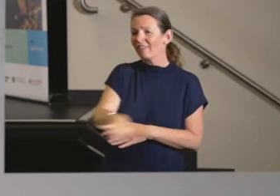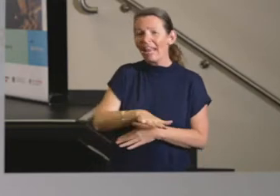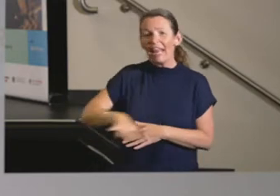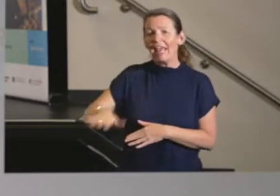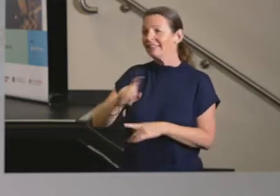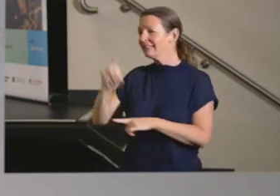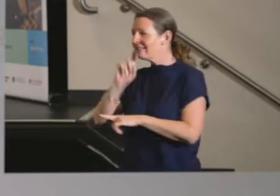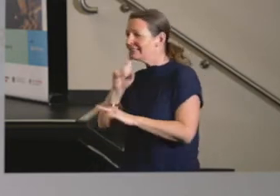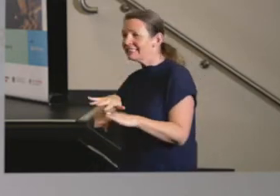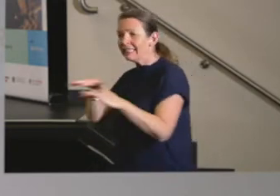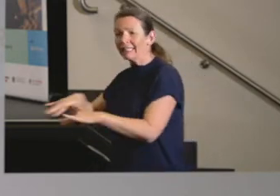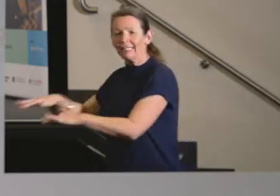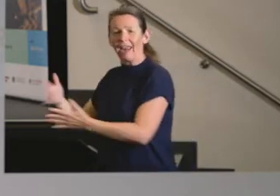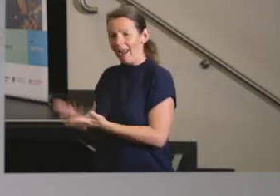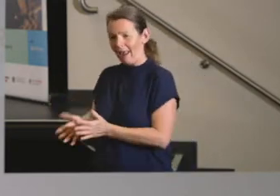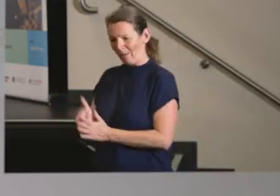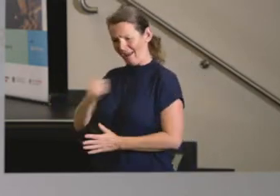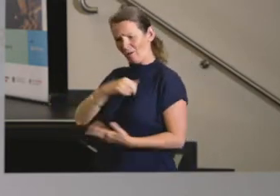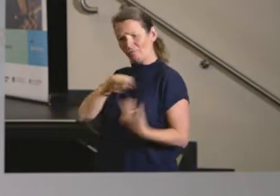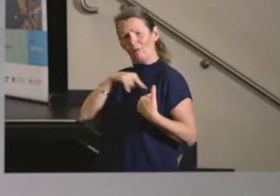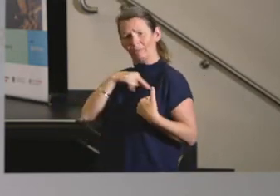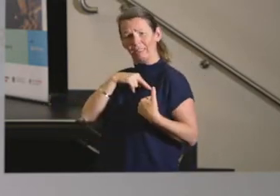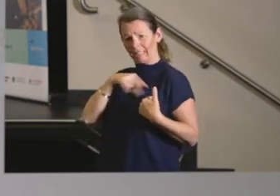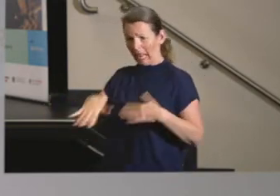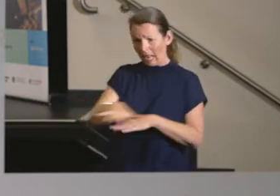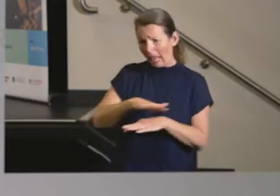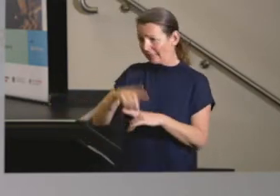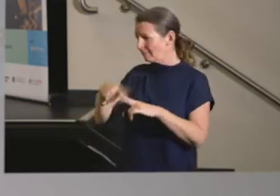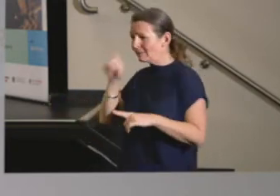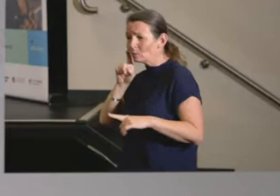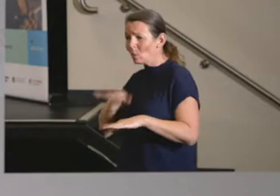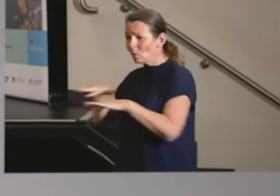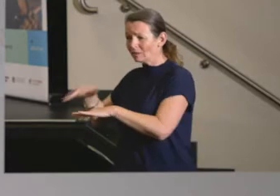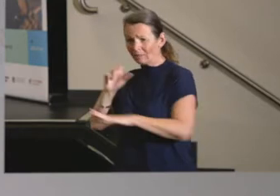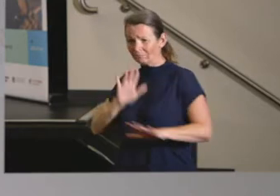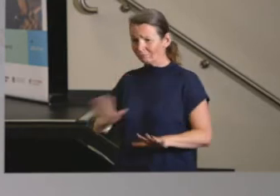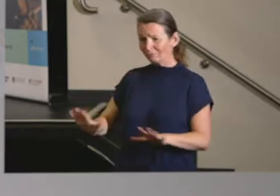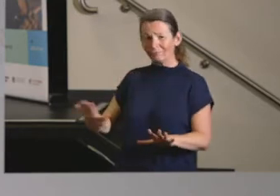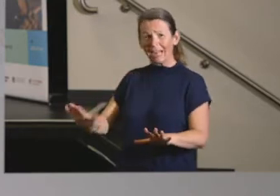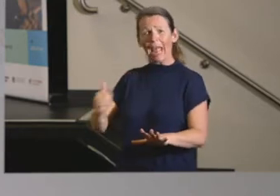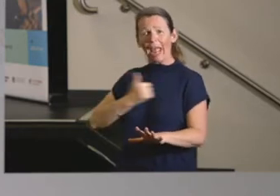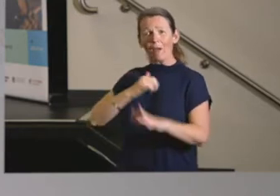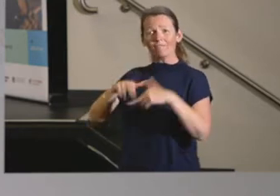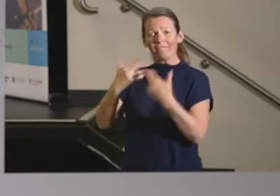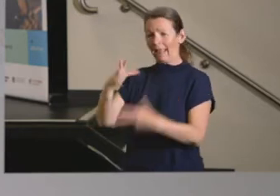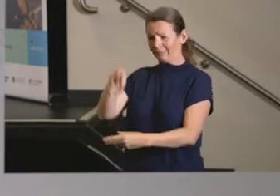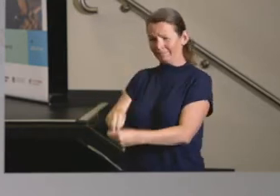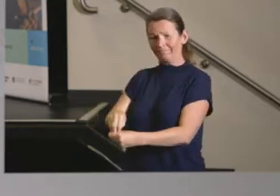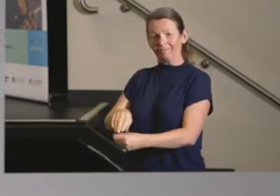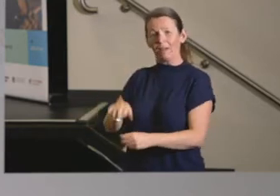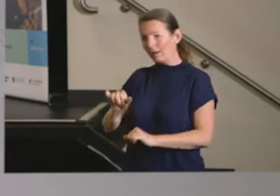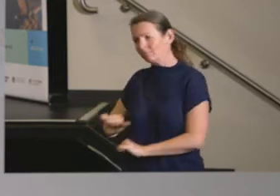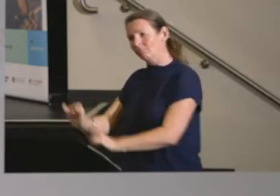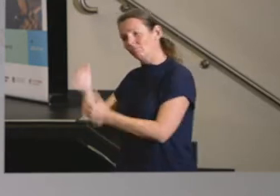sea, and how we had a responsibility not just to ourselves, but to our brother, or our sister, our family, or to the